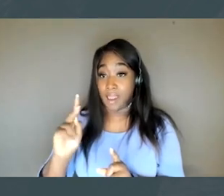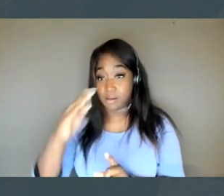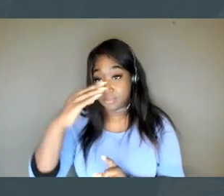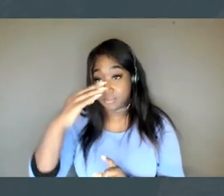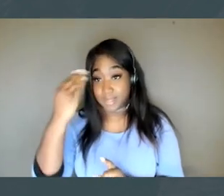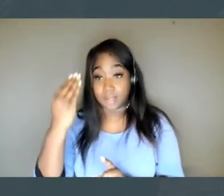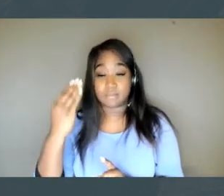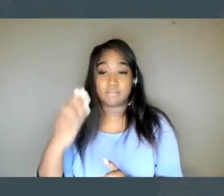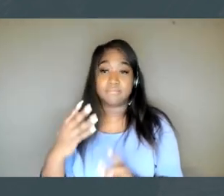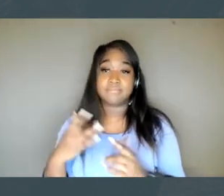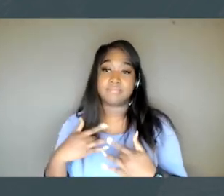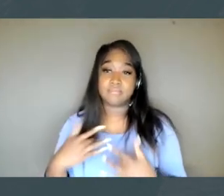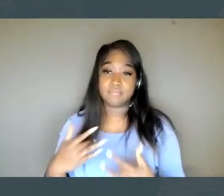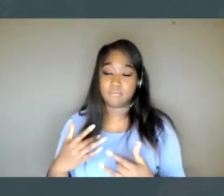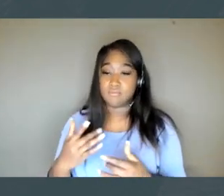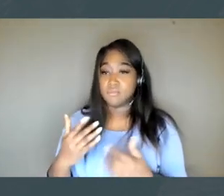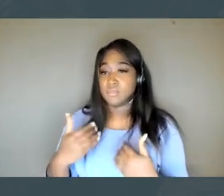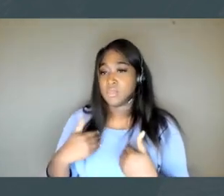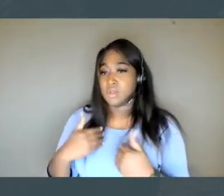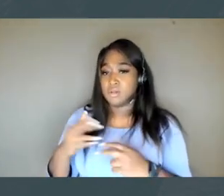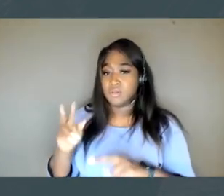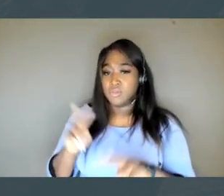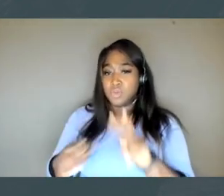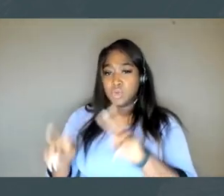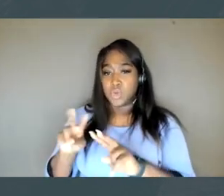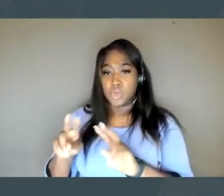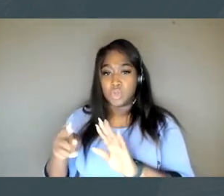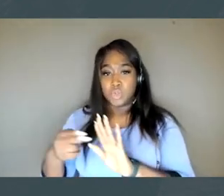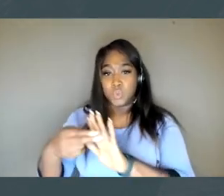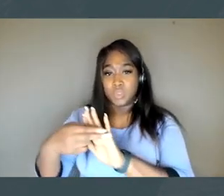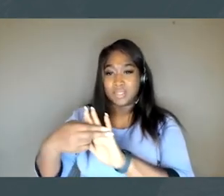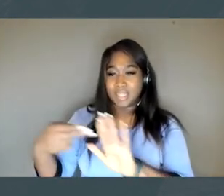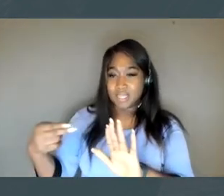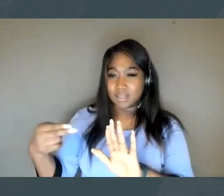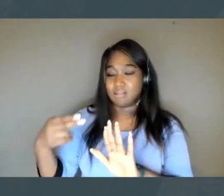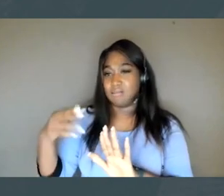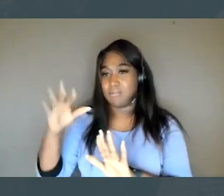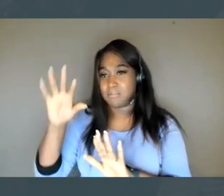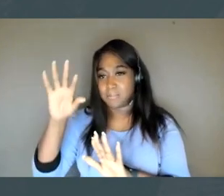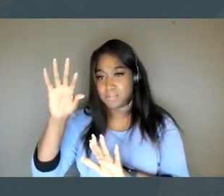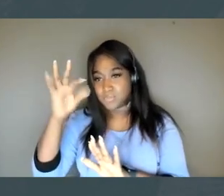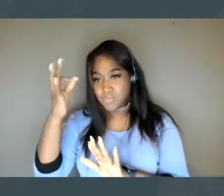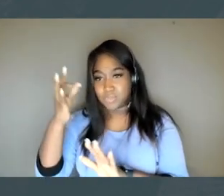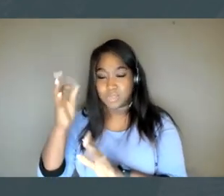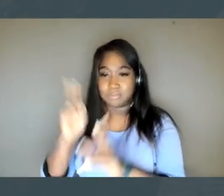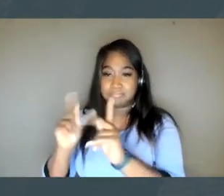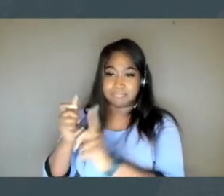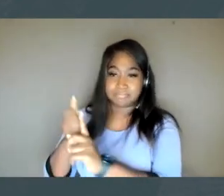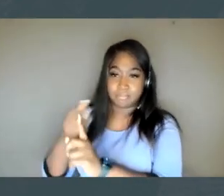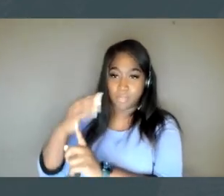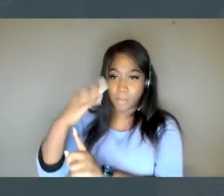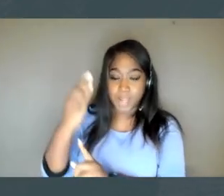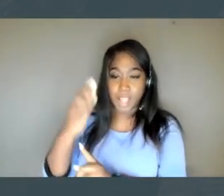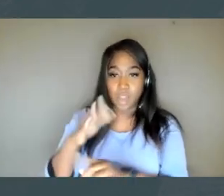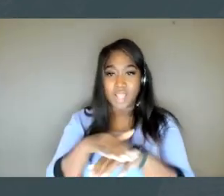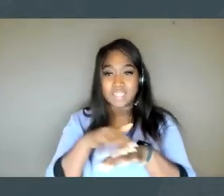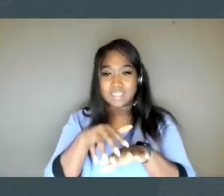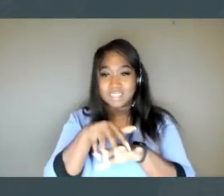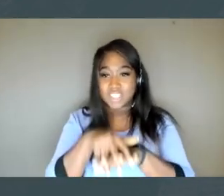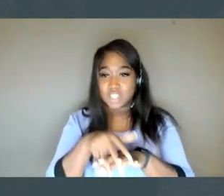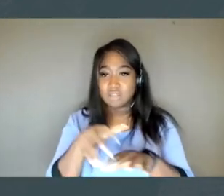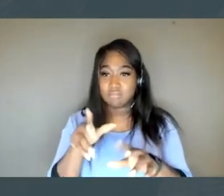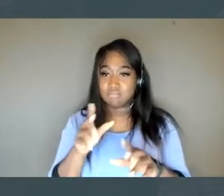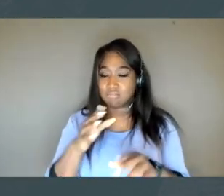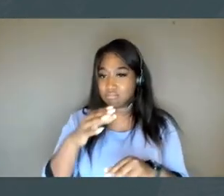to designate actually like Black French people, indigenous Black French people. If you're talking about Africans,